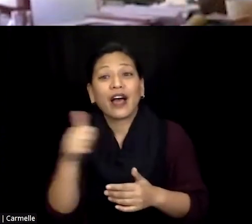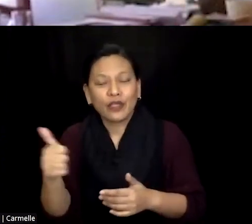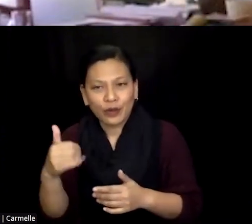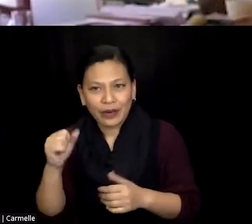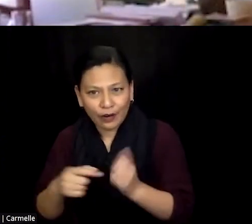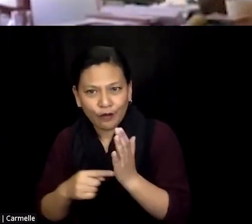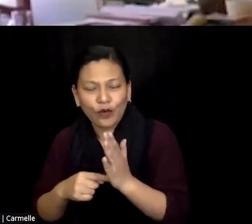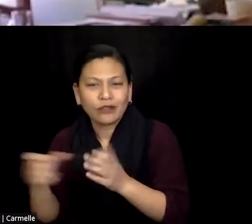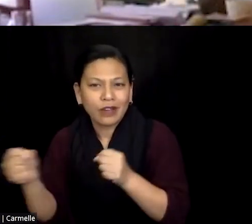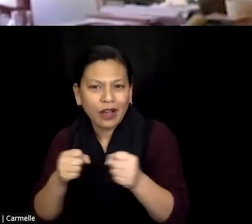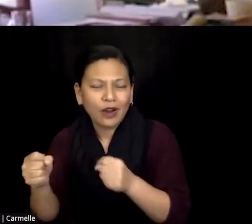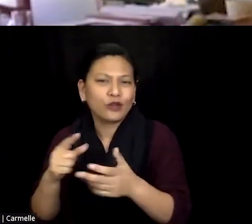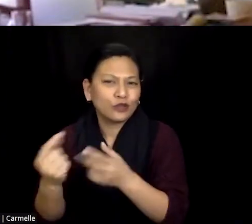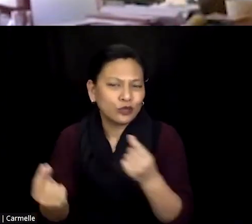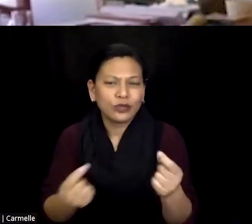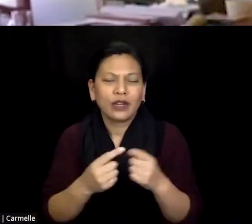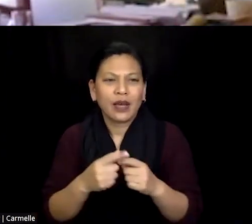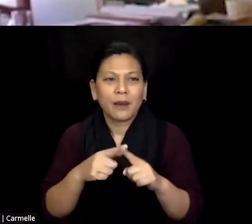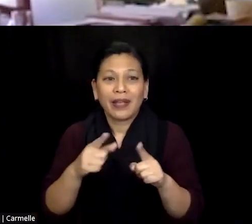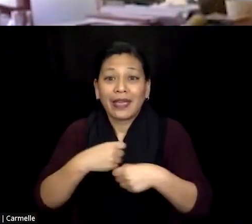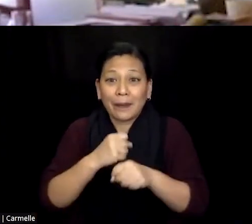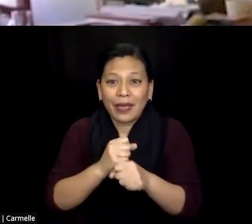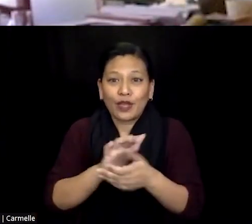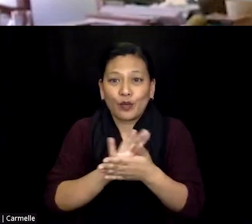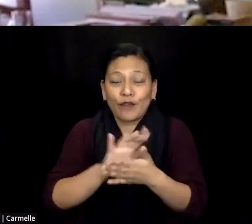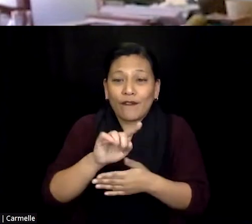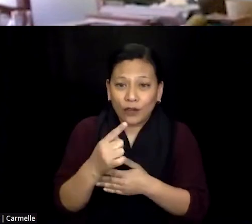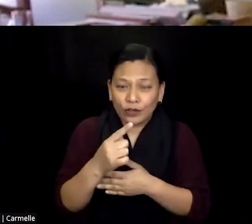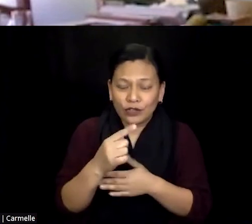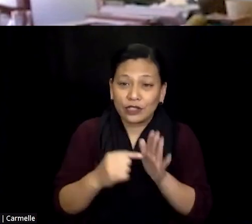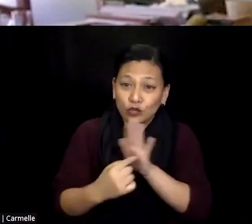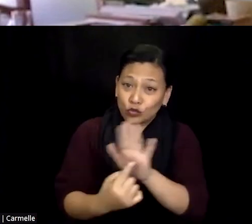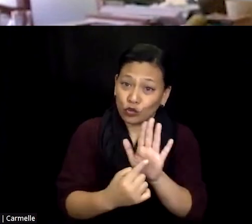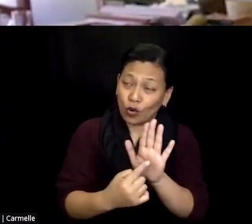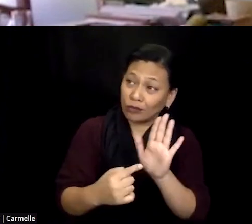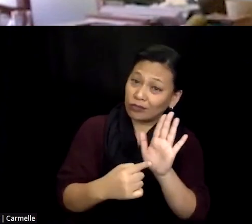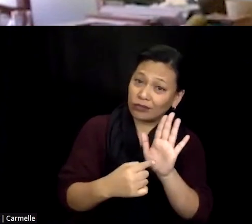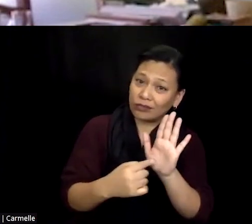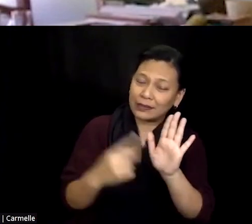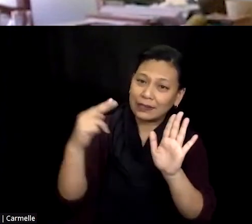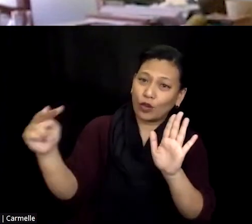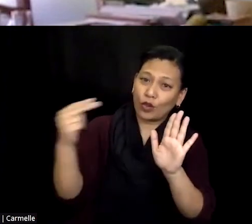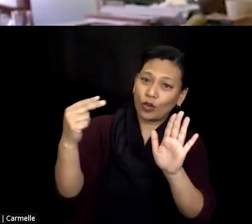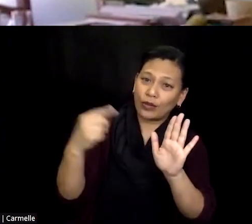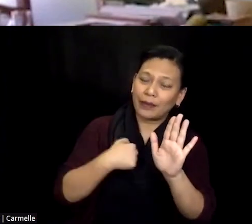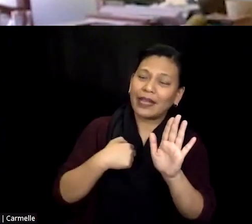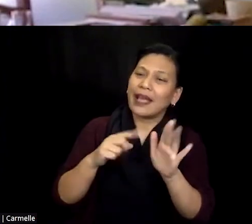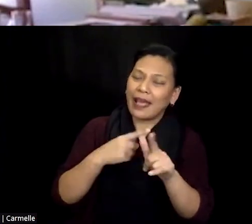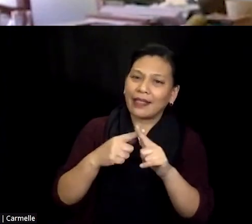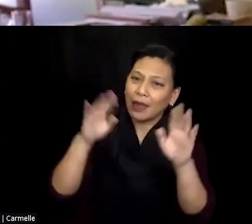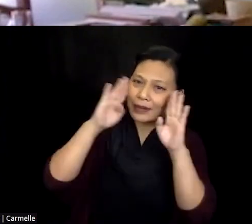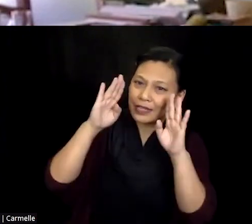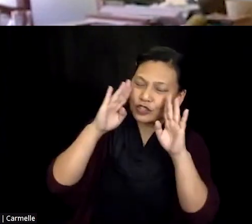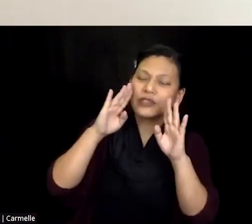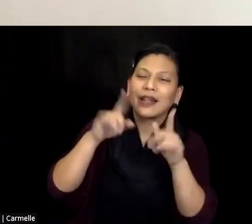them making movies first. Like you kind of have to prove yourself as a candidate for people's attention before they'll ever read anything and take it